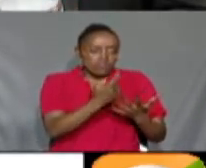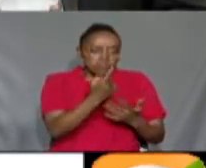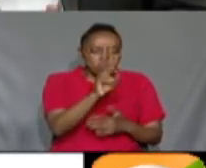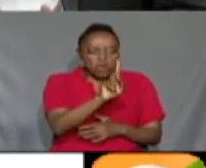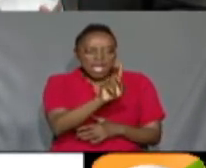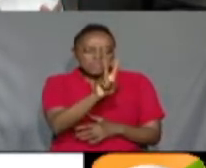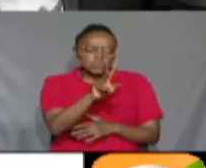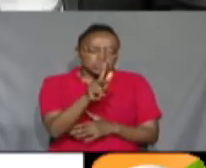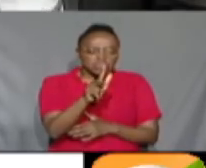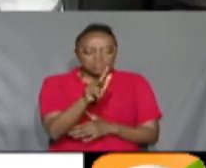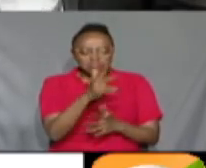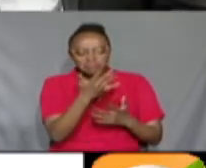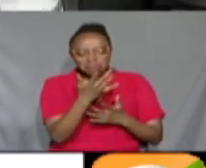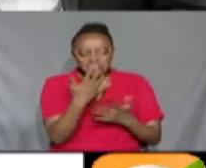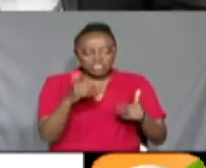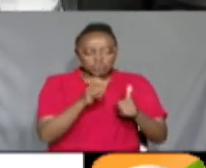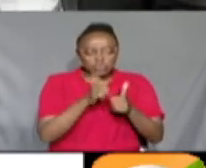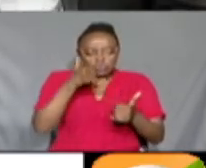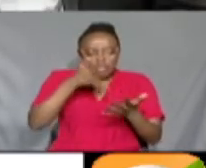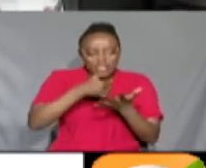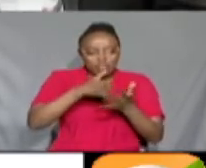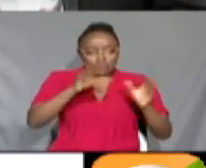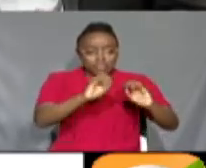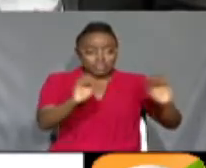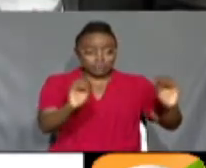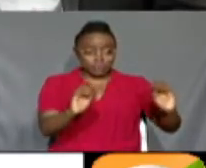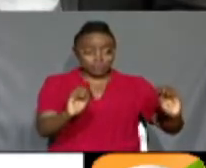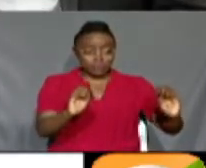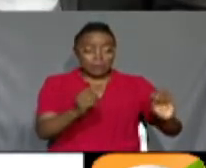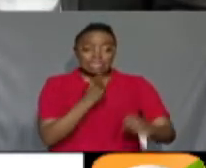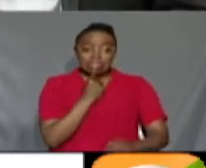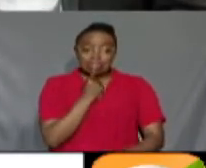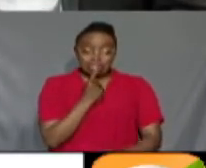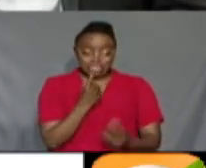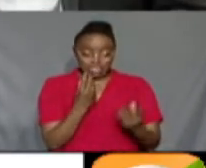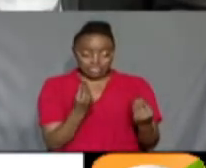statements that may have been left out by a particular quarter. And I want to say this: